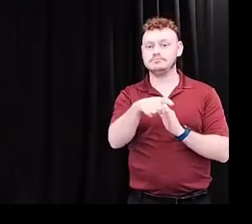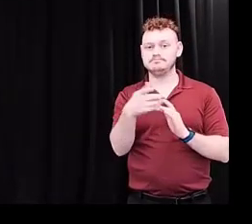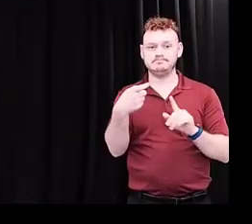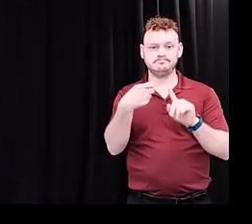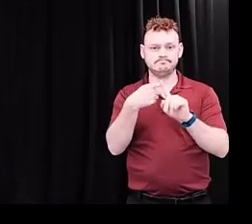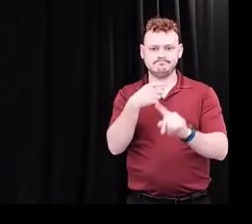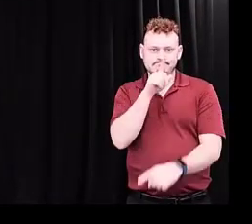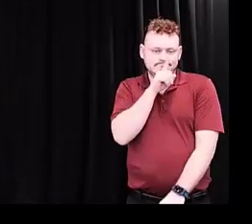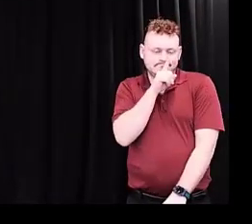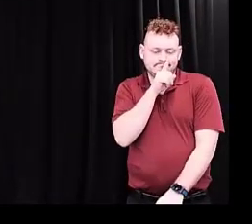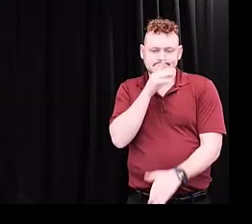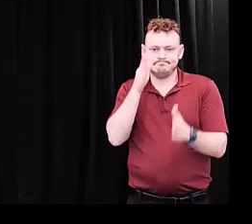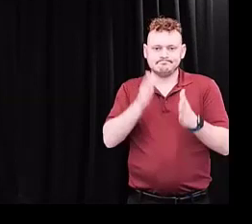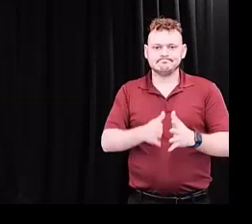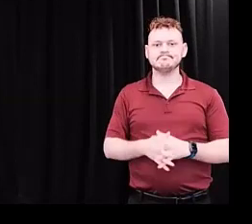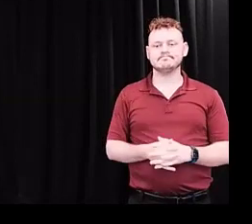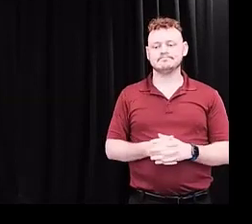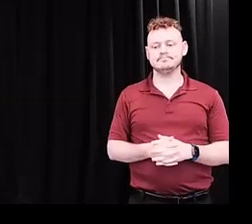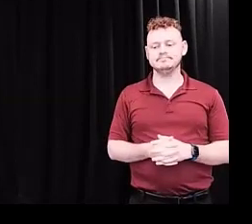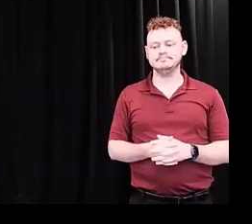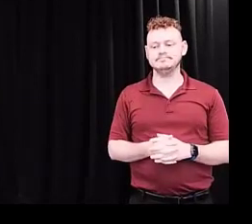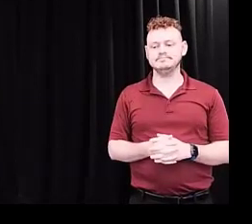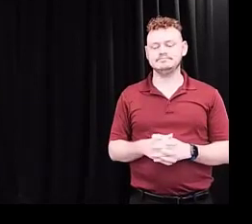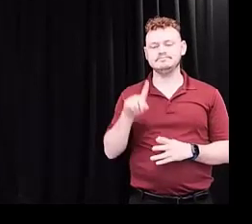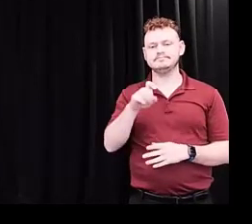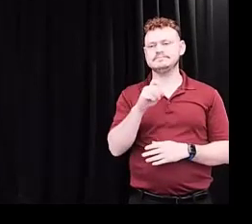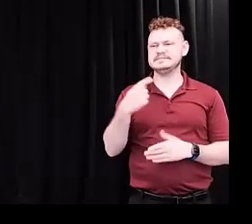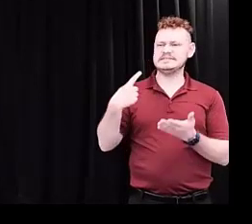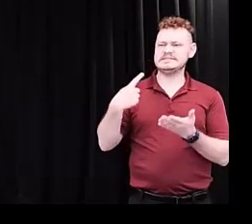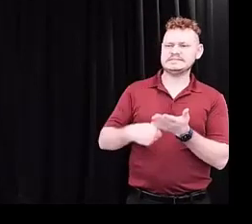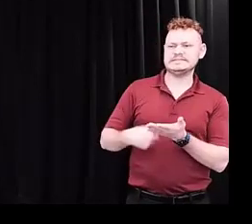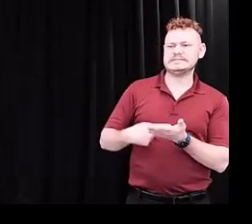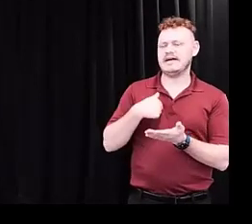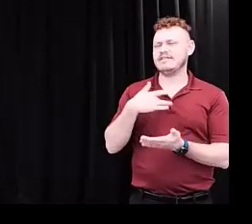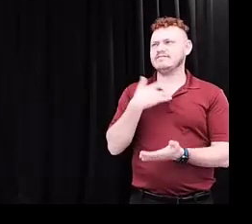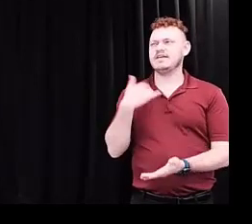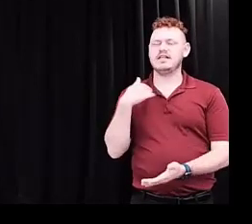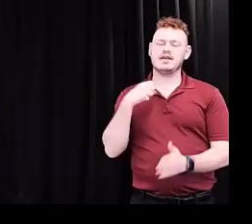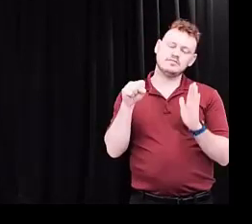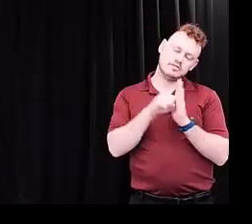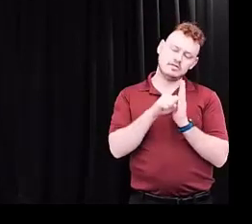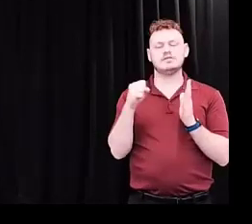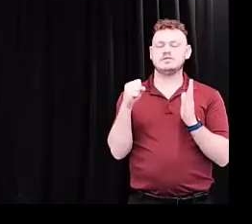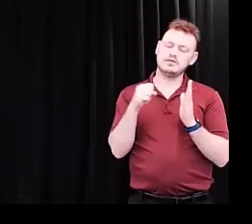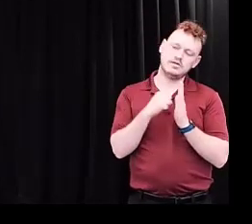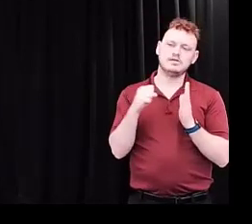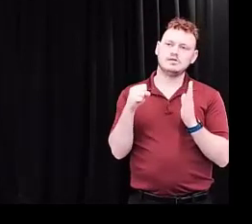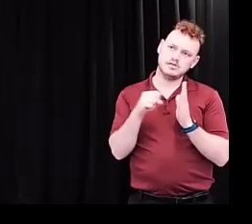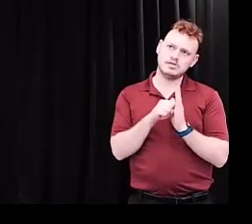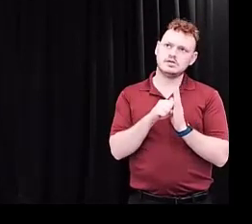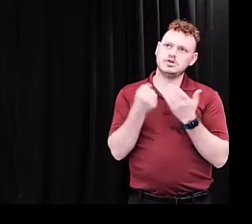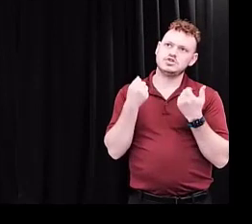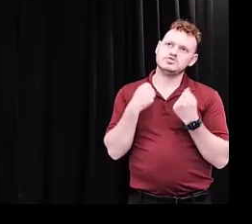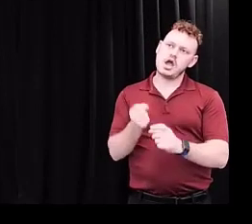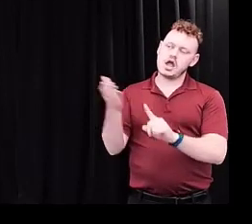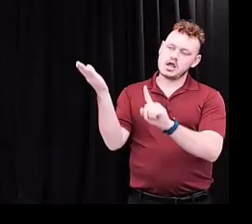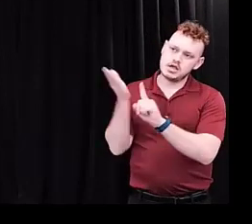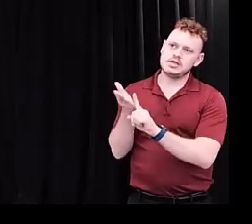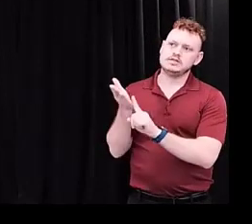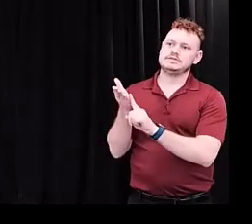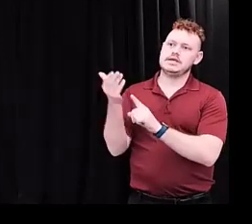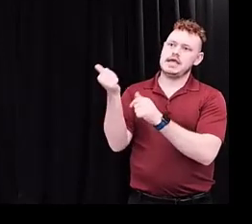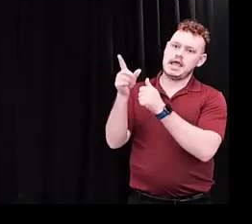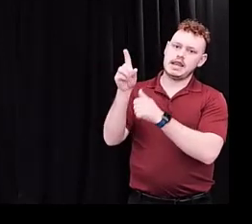from Anonymous. And they ask, some days I feel like I'm beating my head against the wall, trying to get administration to buy in to make sure